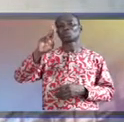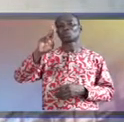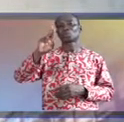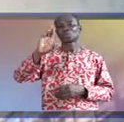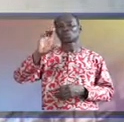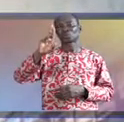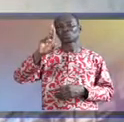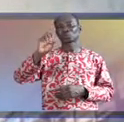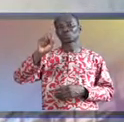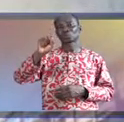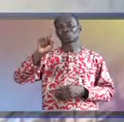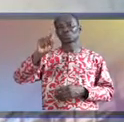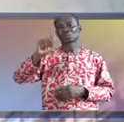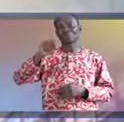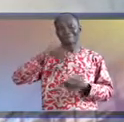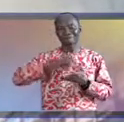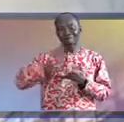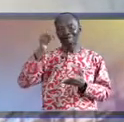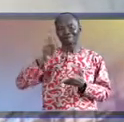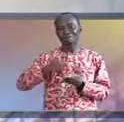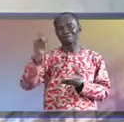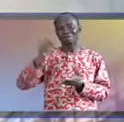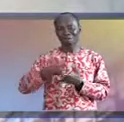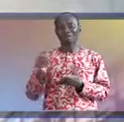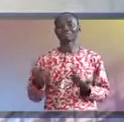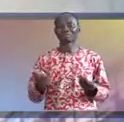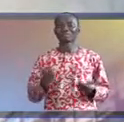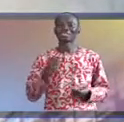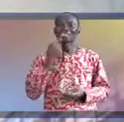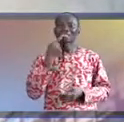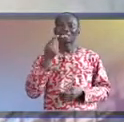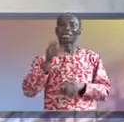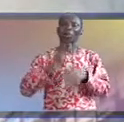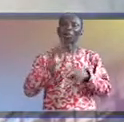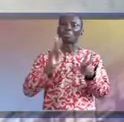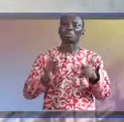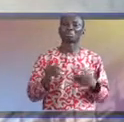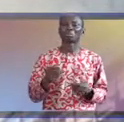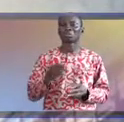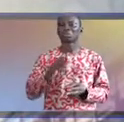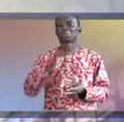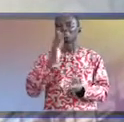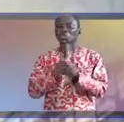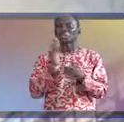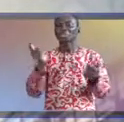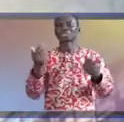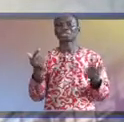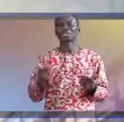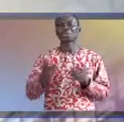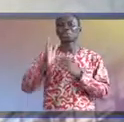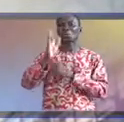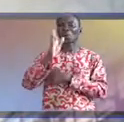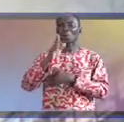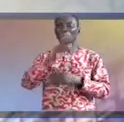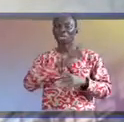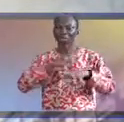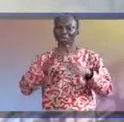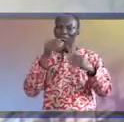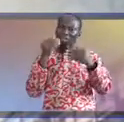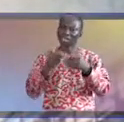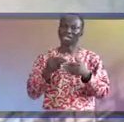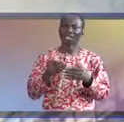say, Monsacha Magin, or so he knew no abbey. And also one hour to Jerusalem. Anyone our old